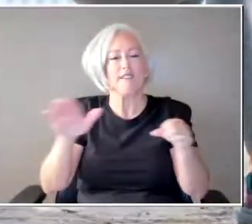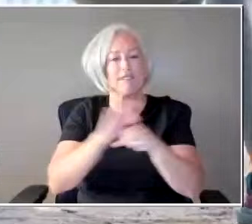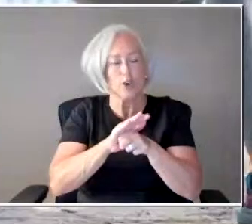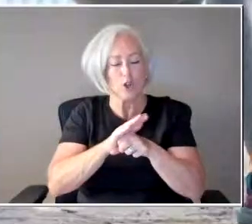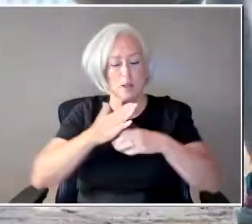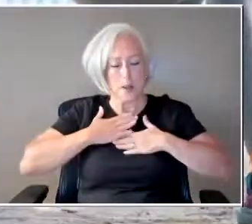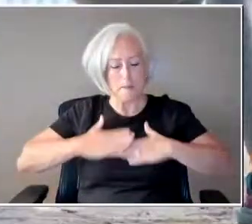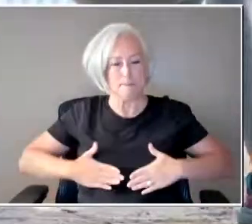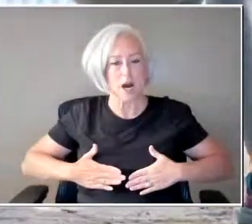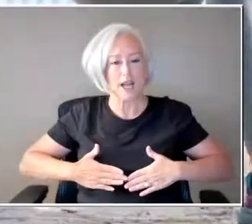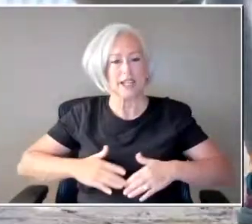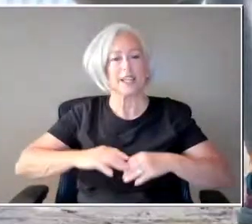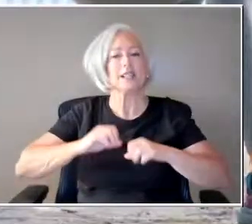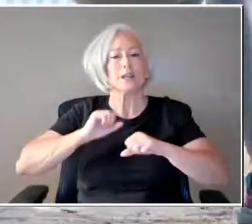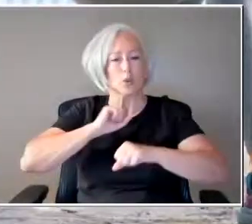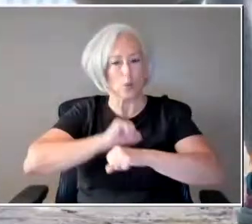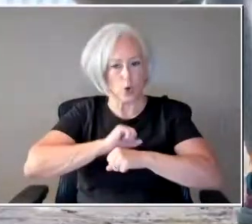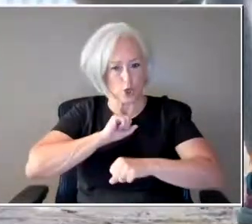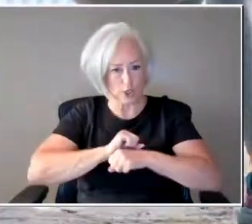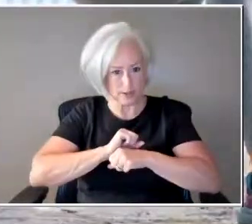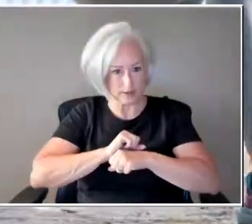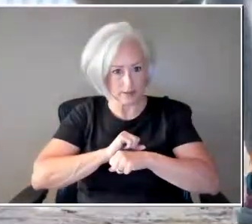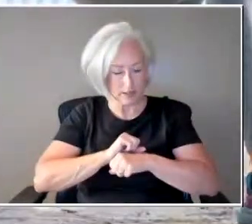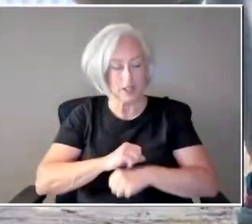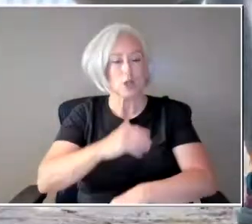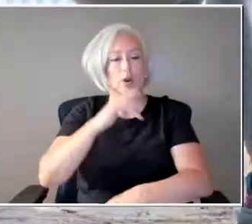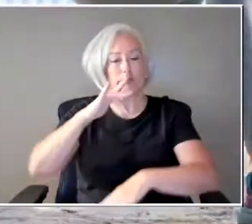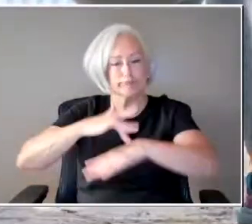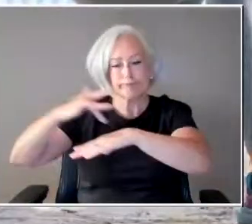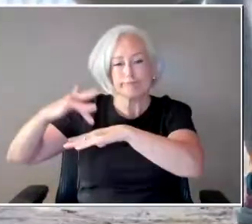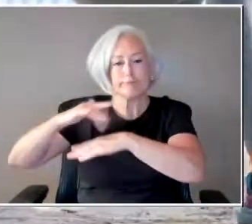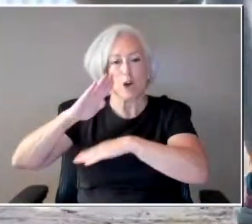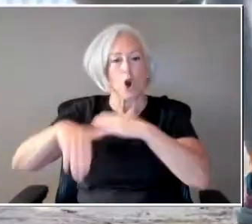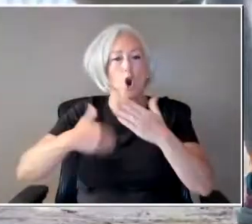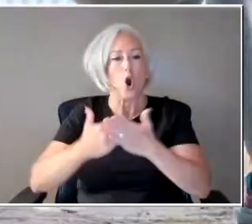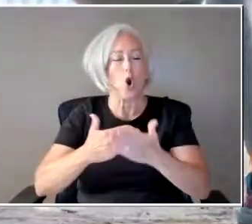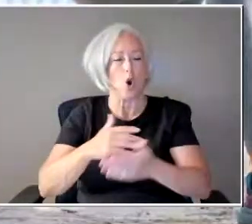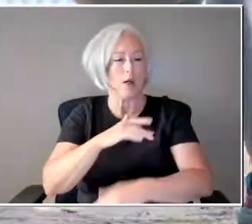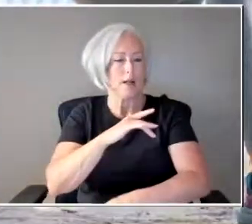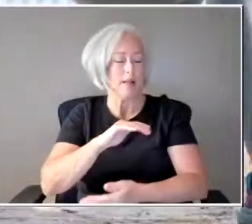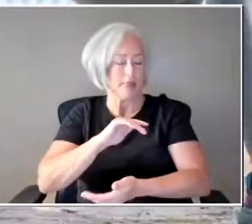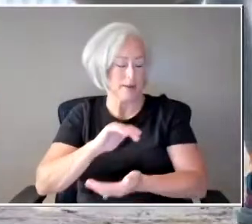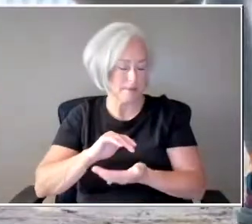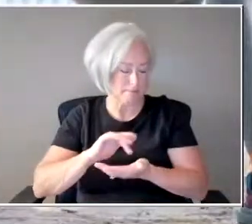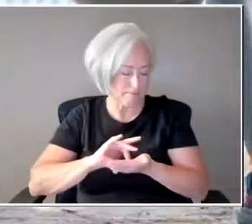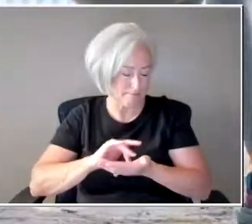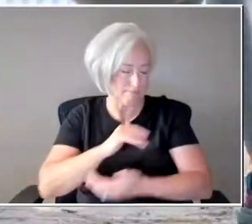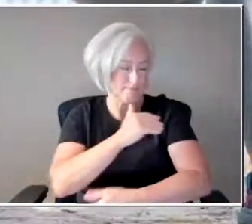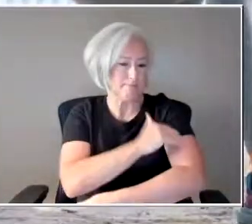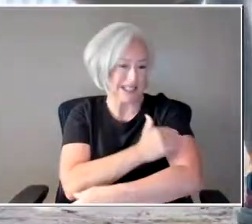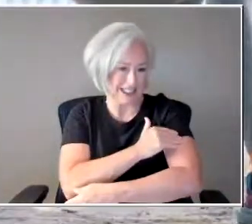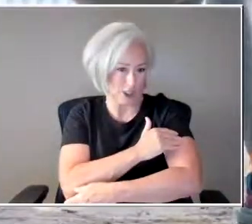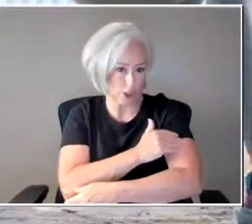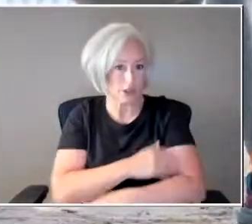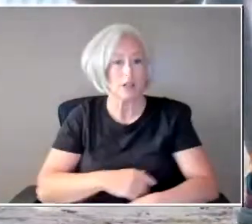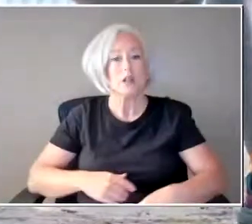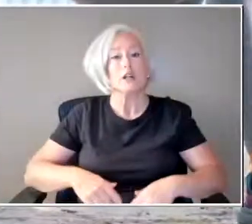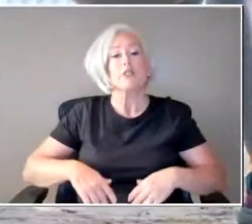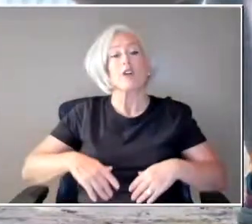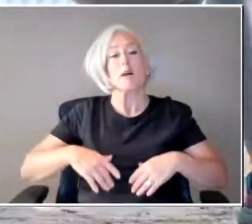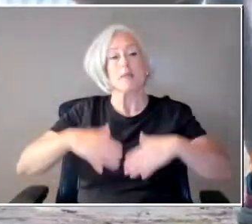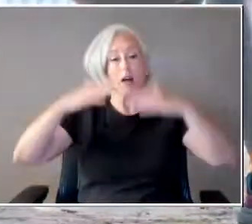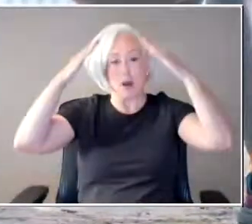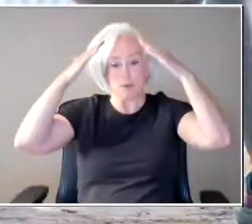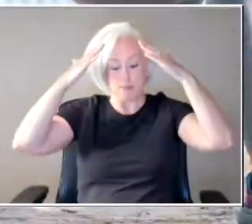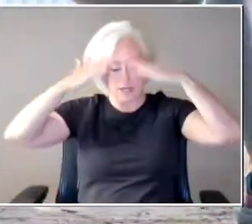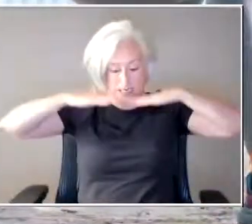you're going to hit all your muscle groups in this workout. I like to go from upper body, lower body, core, just because that changes the oxygen demand of where your muscles are working.